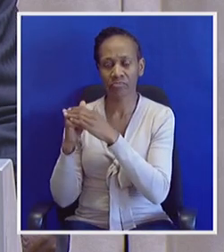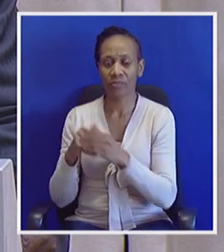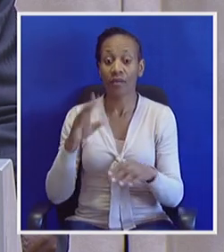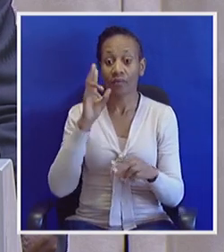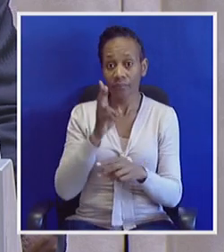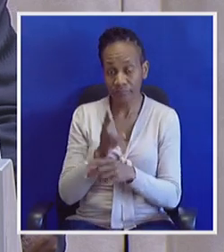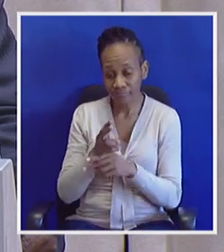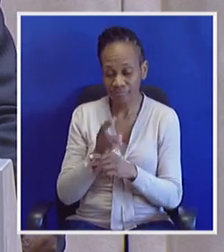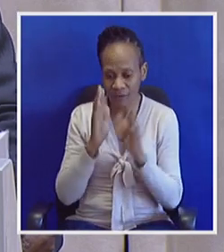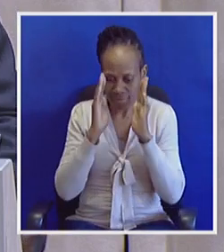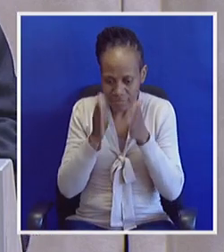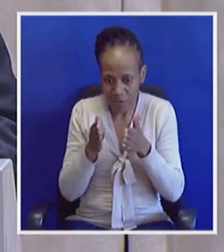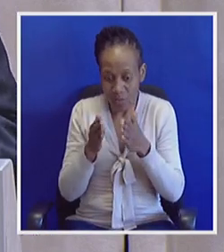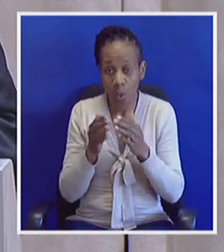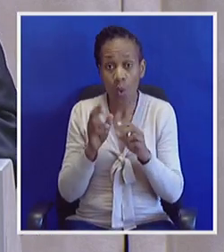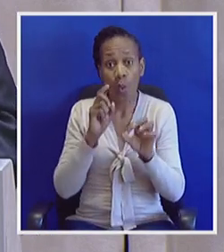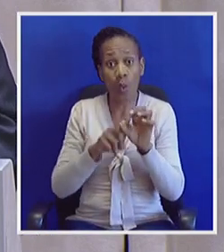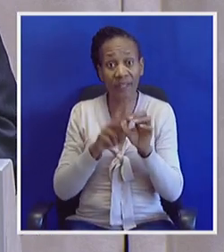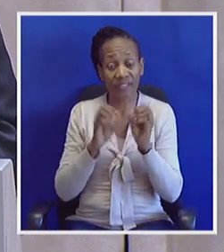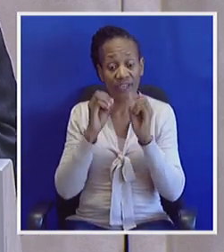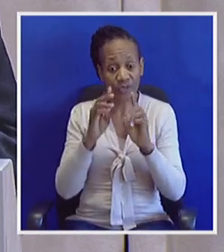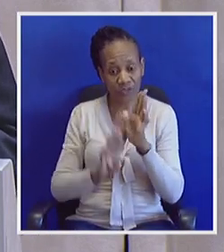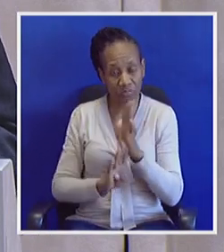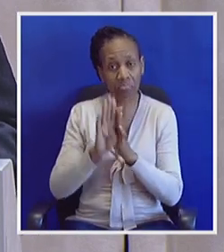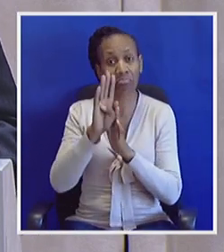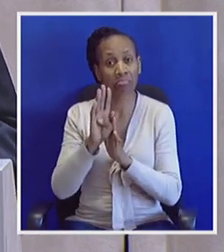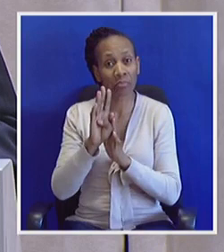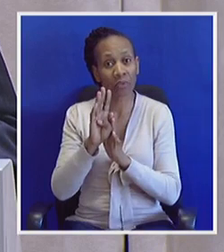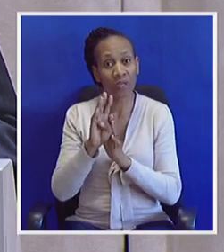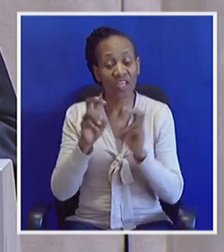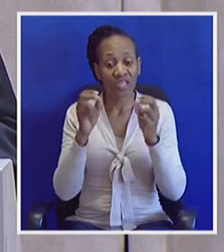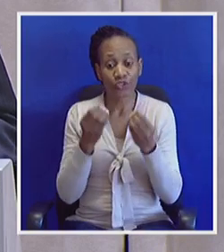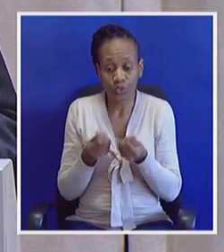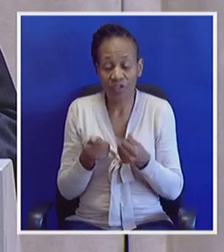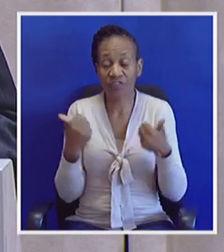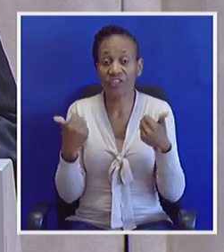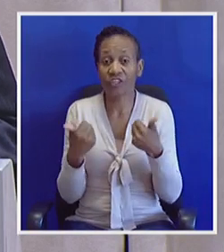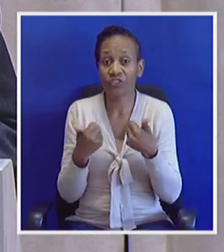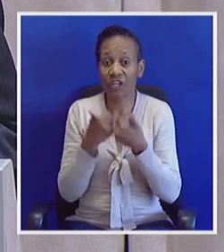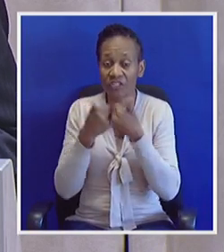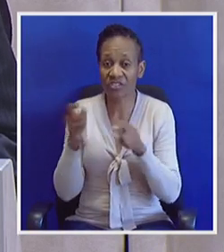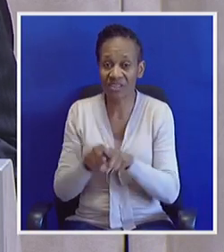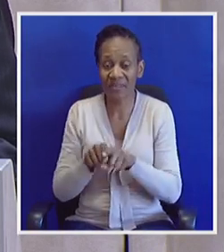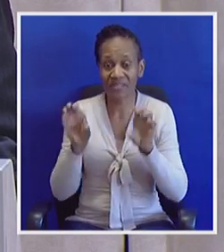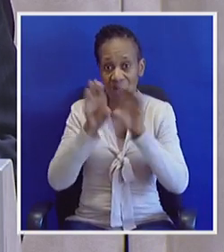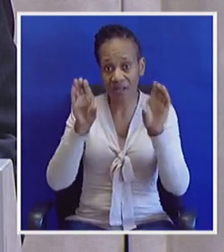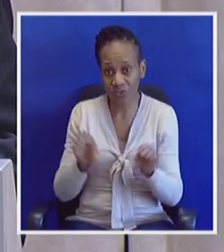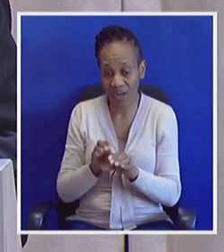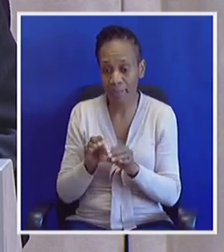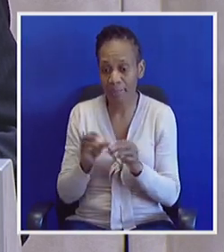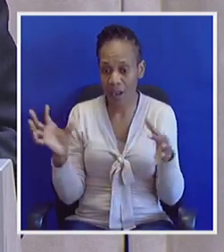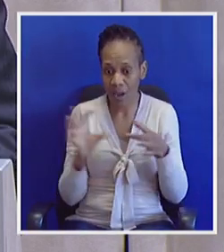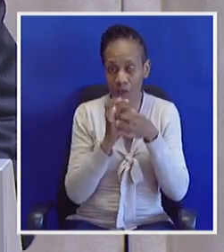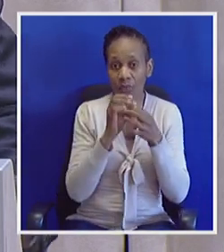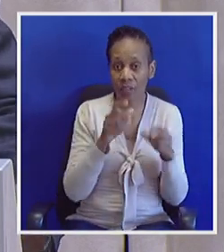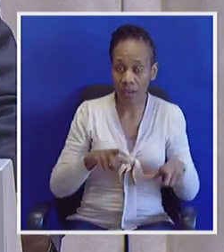increased focus on improving quality through addressing issues such as curriculum relevance, the staffing, as